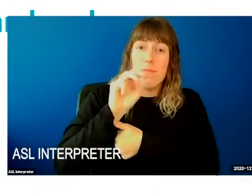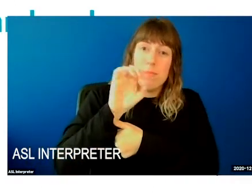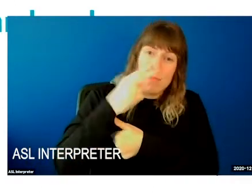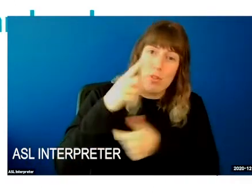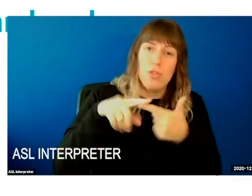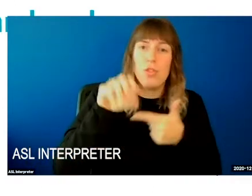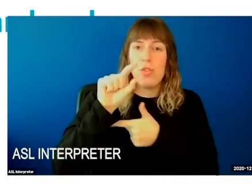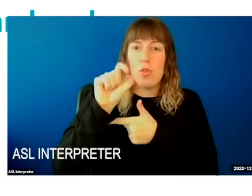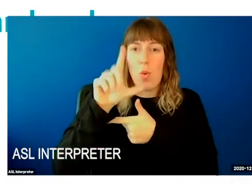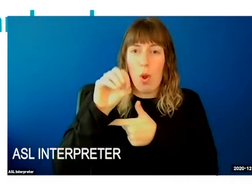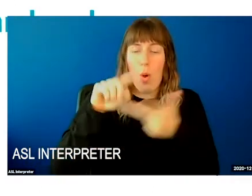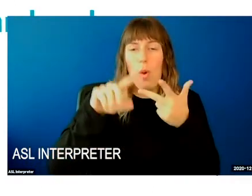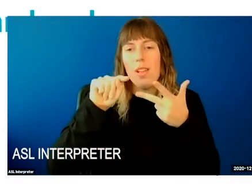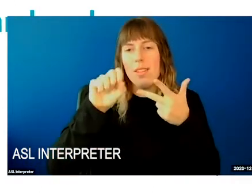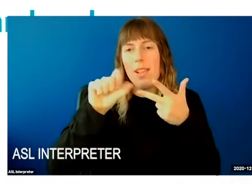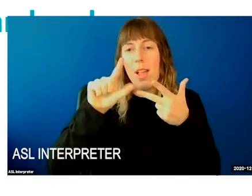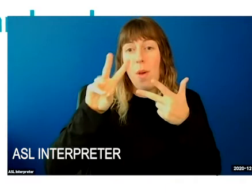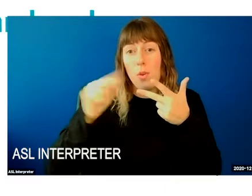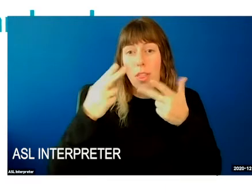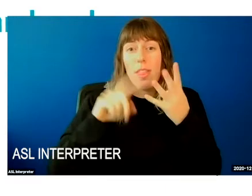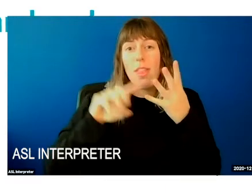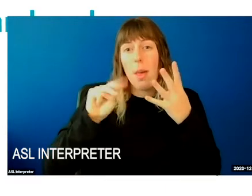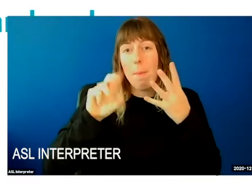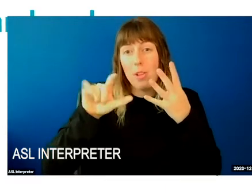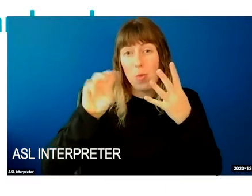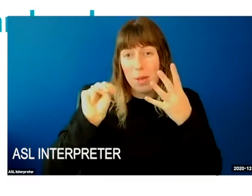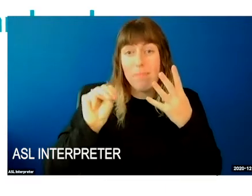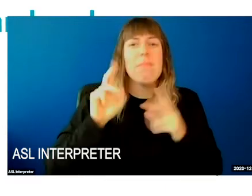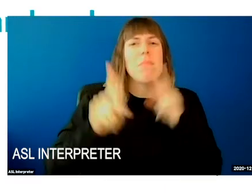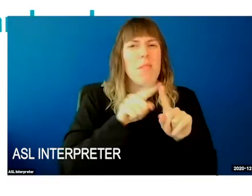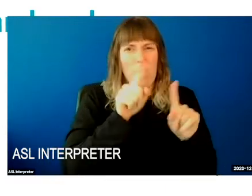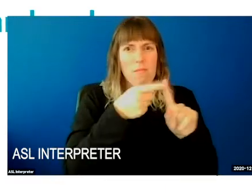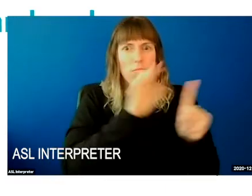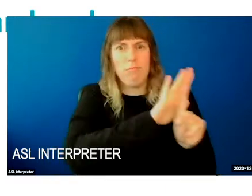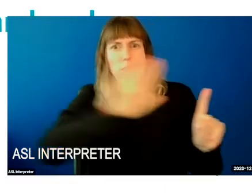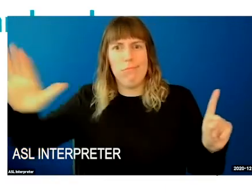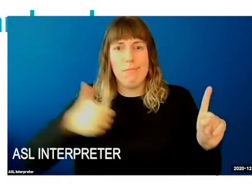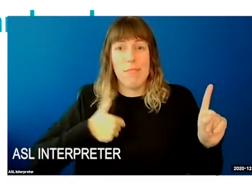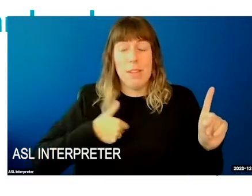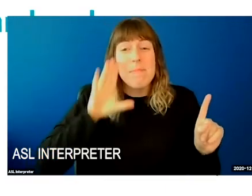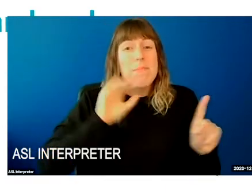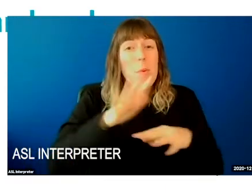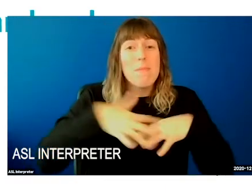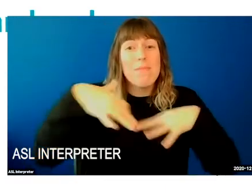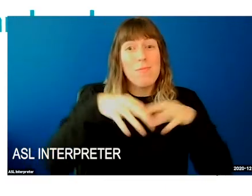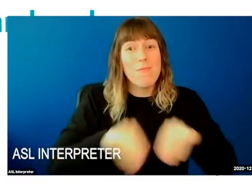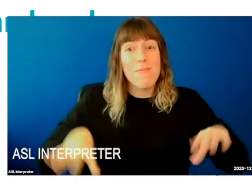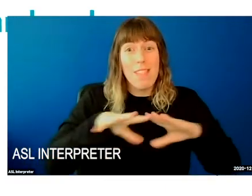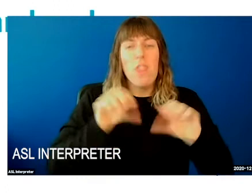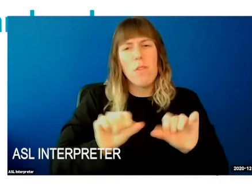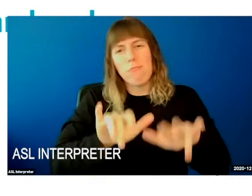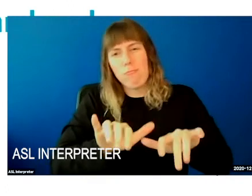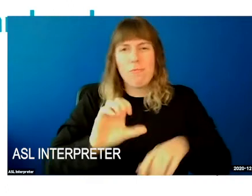Squamish, Stolo, Tsleil-Waututh, and Musqueam nations. People are joining from all over the country, and if you'd like, you can put